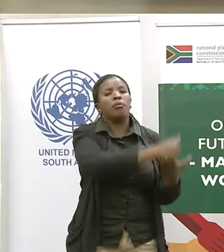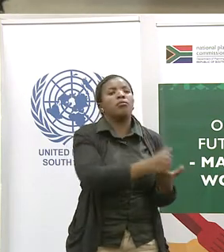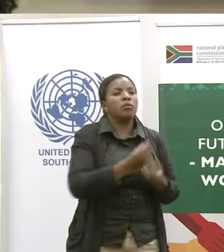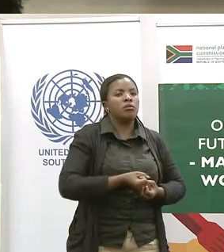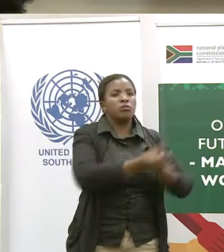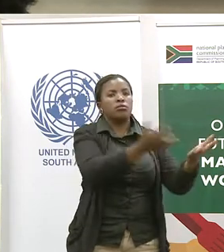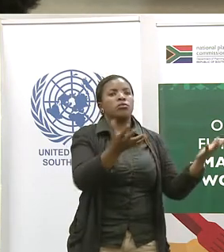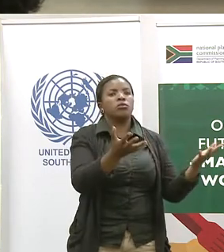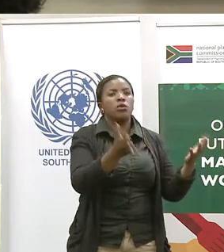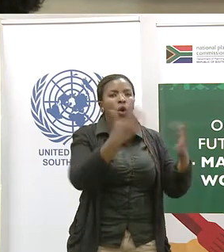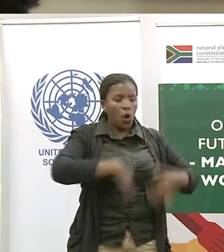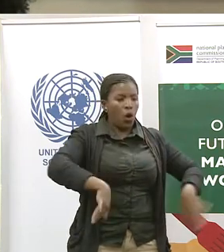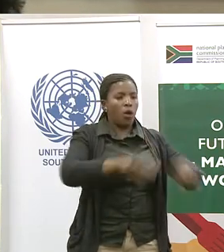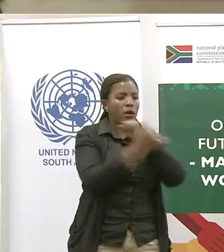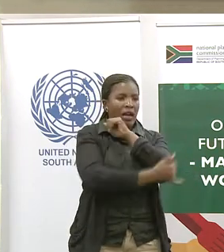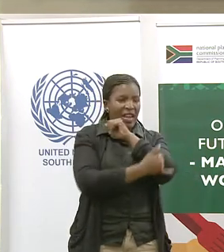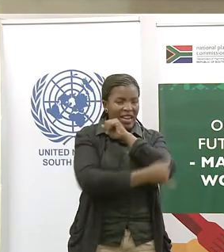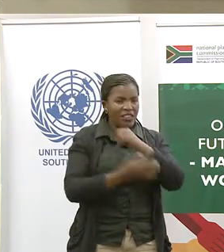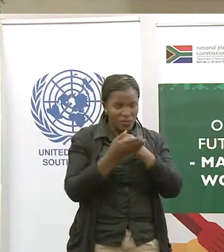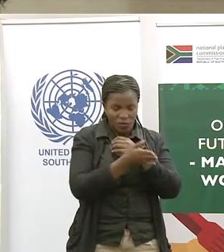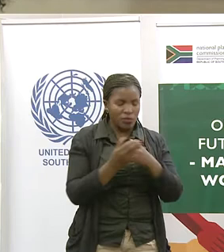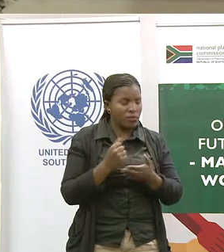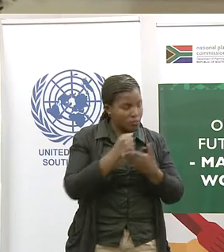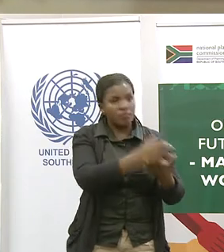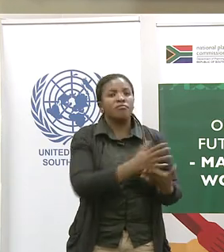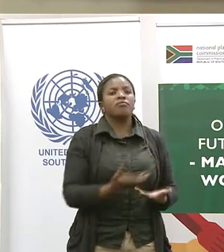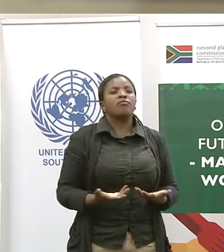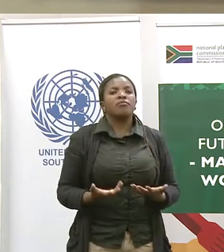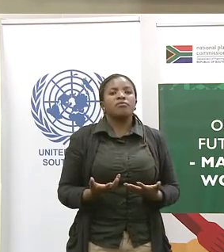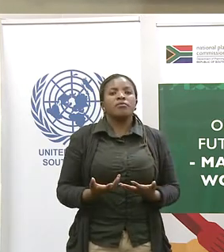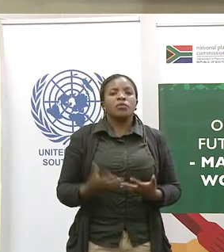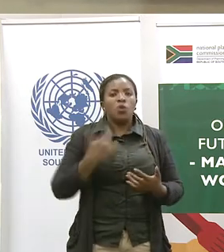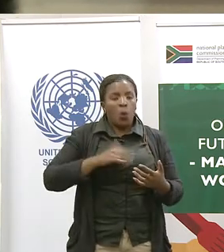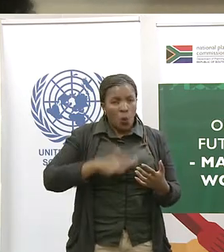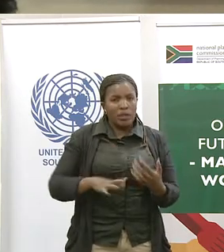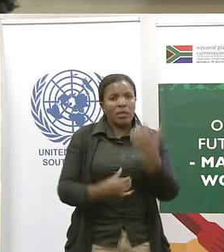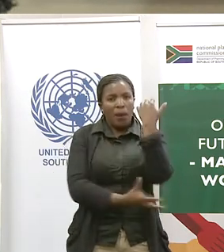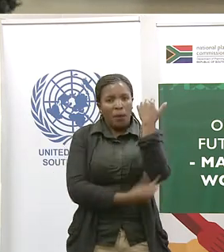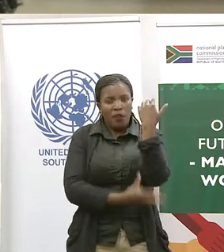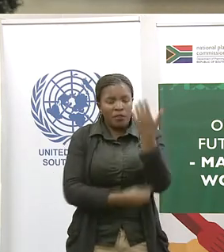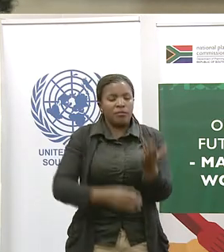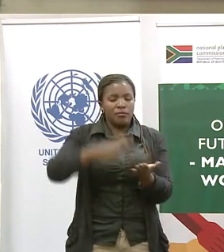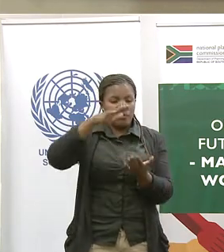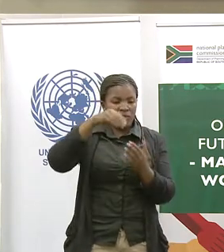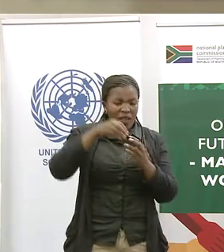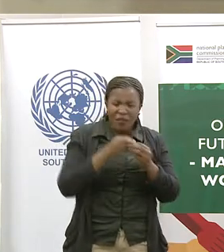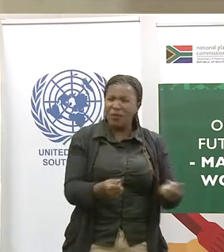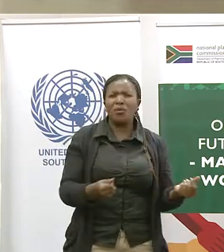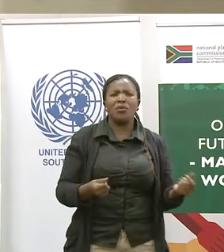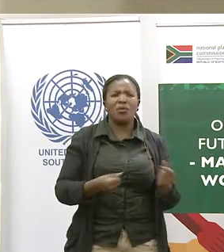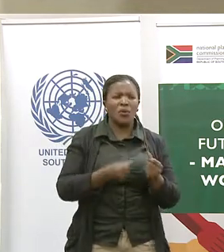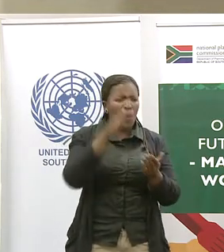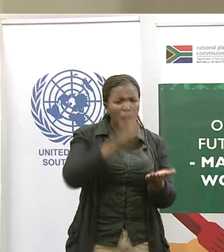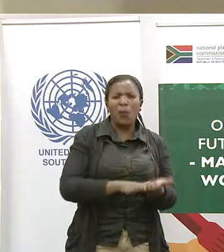enable everyone else in our country. So the enablers are to reduce poverty and to empower poor people to develop their